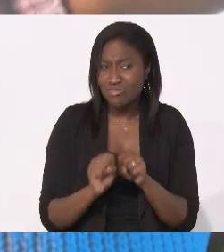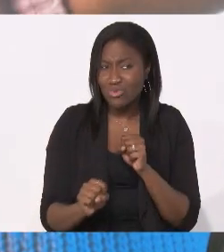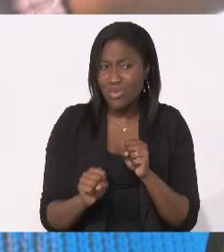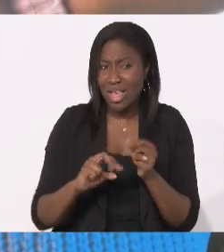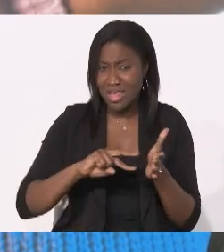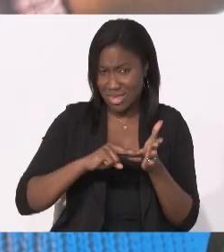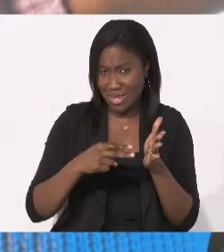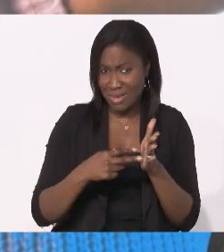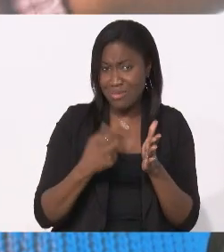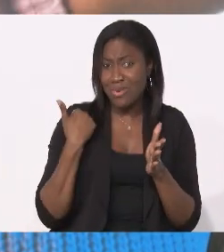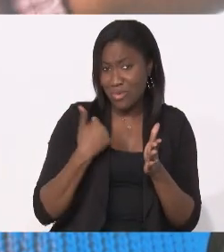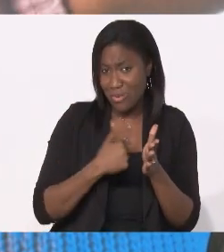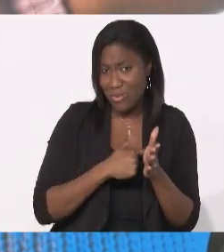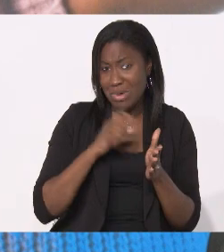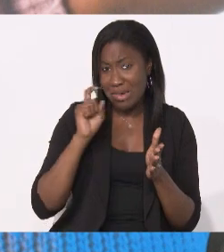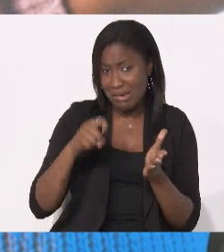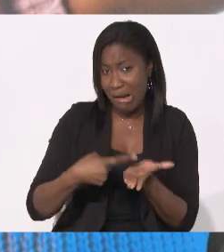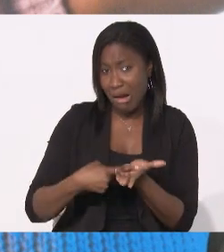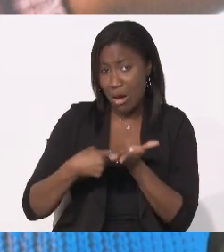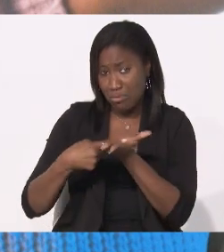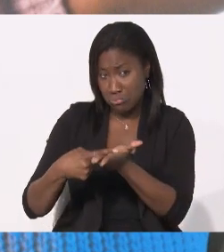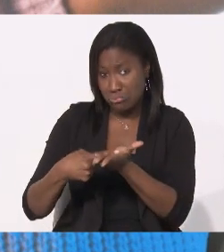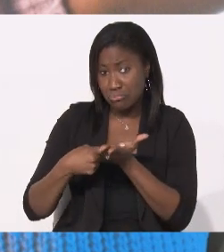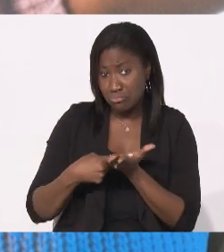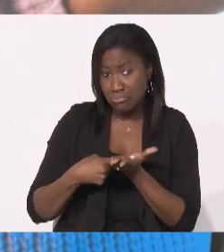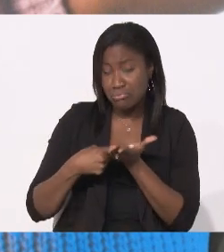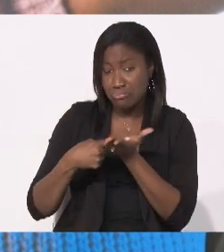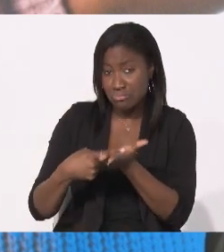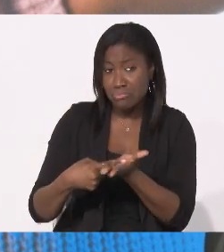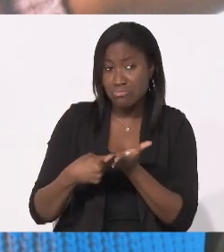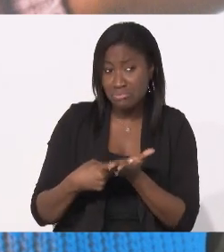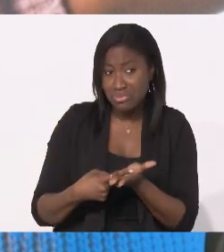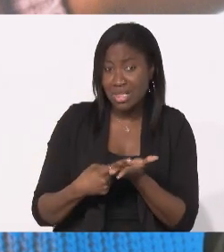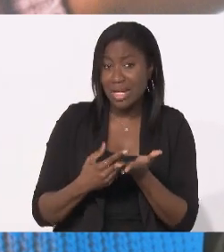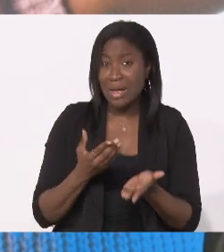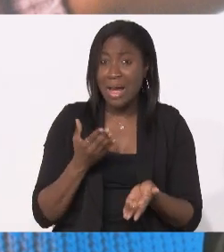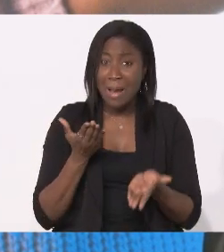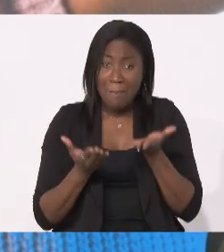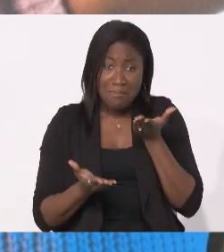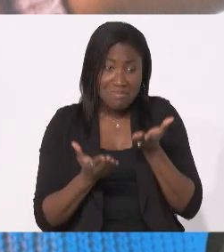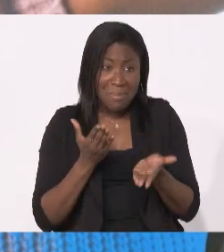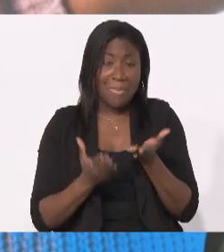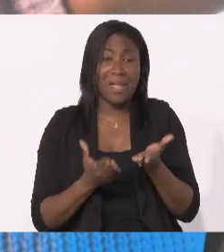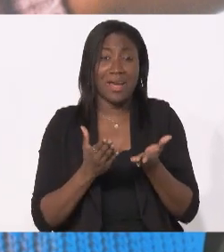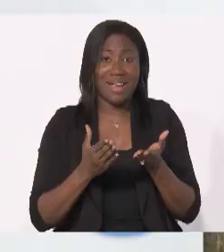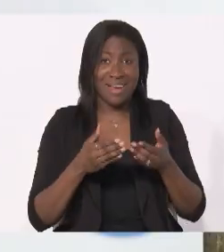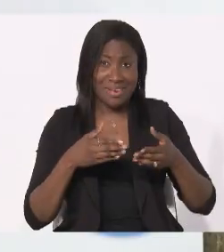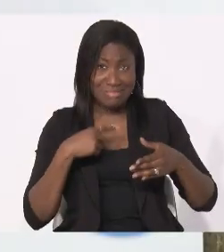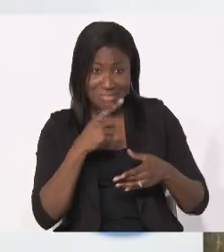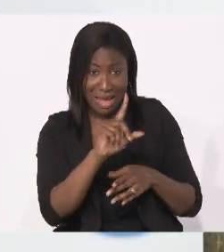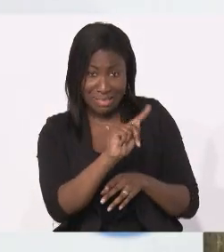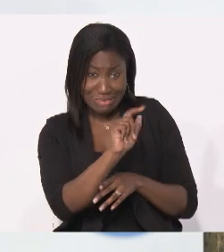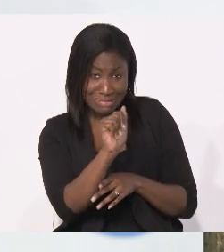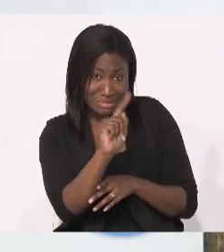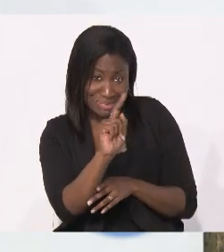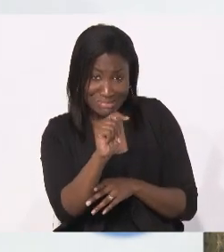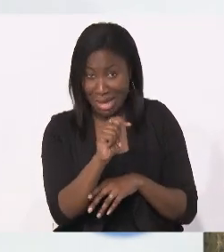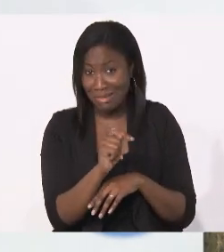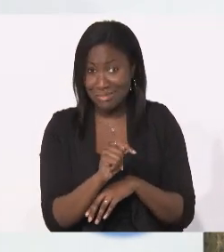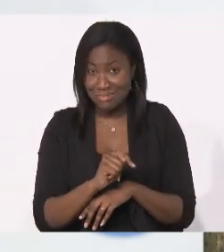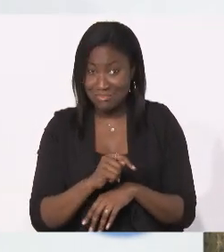then have to extend this dialogue, and it's instructive that the regulator is hosting this forum? Very instructive. When